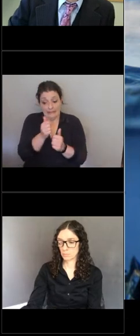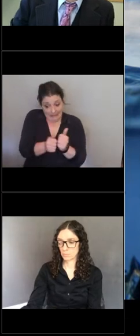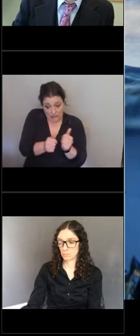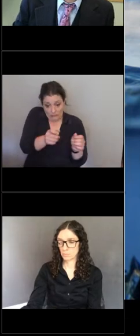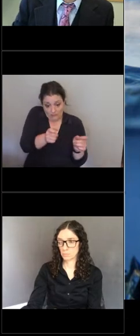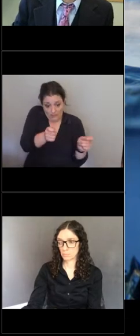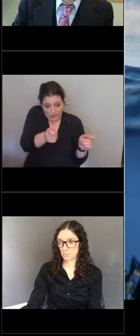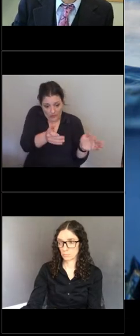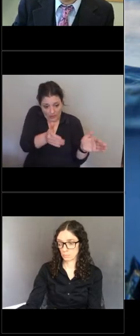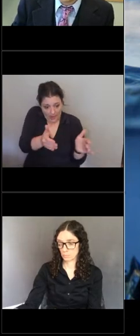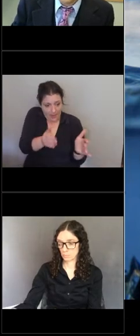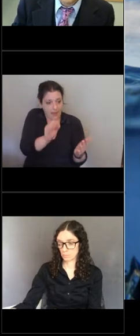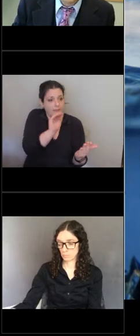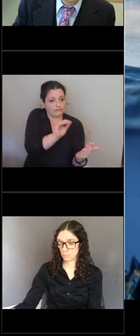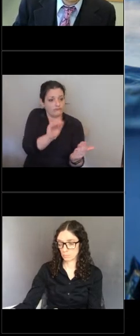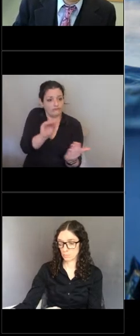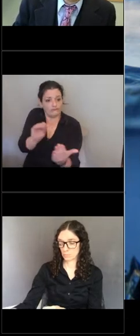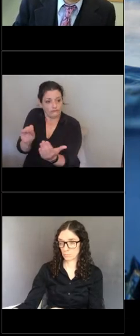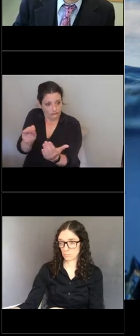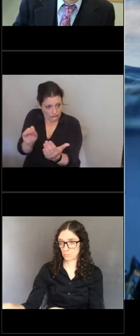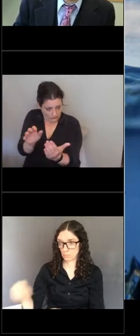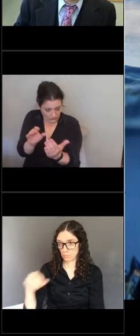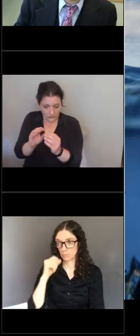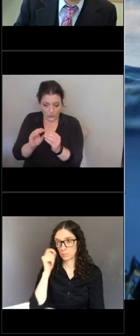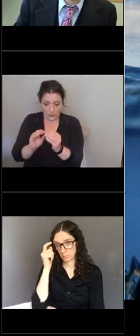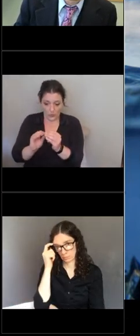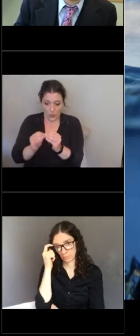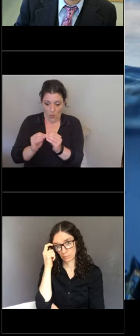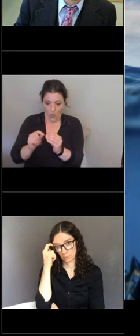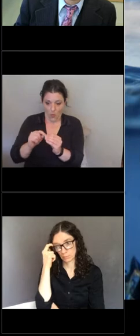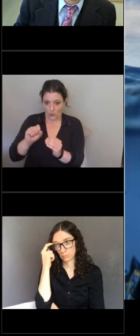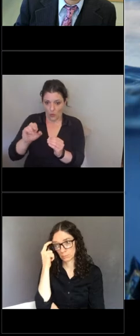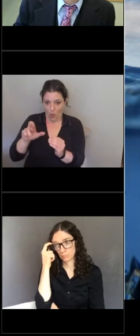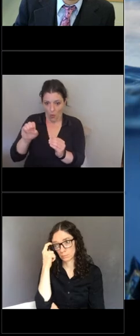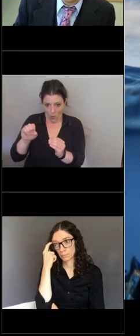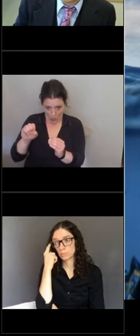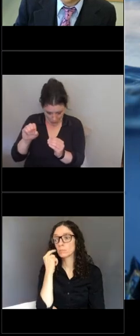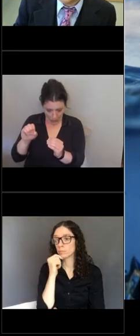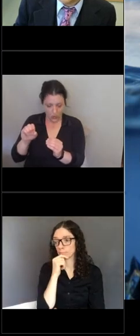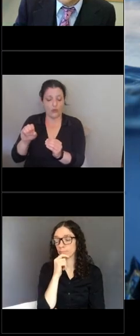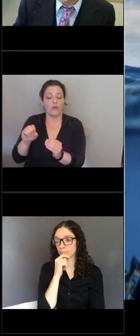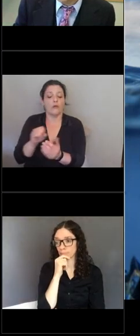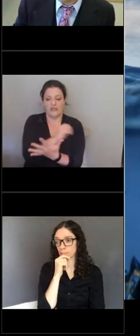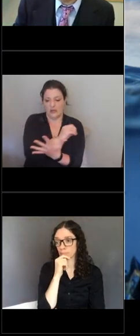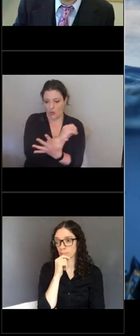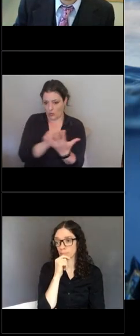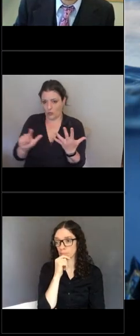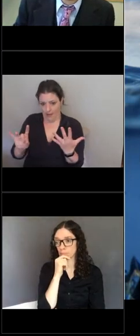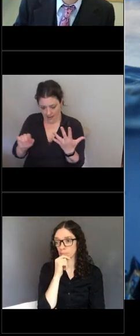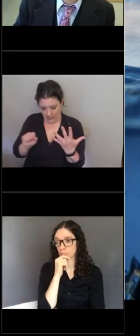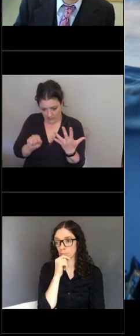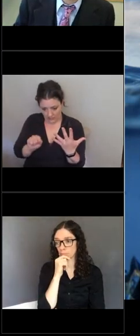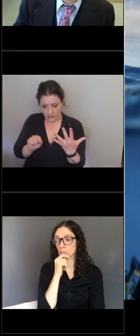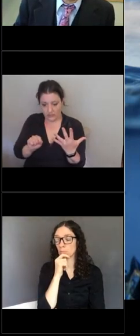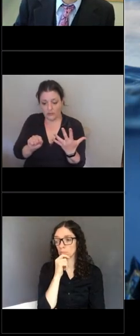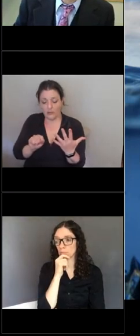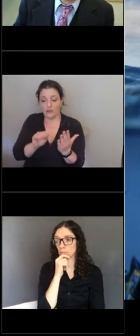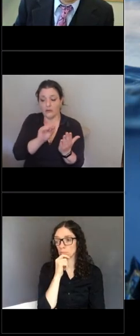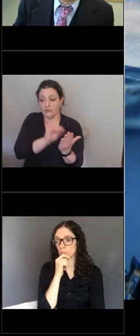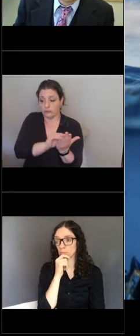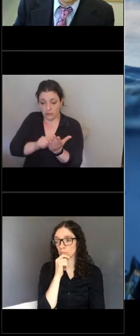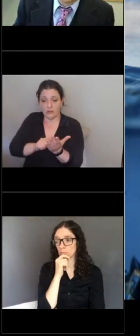see their climate robustness under their index and scored them at a score of 0 to 28 and ended up with